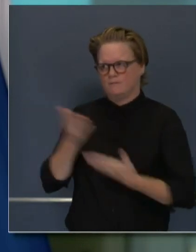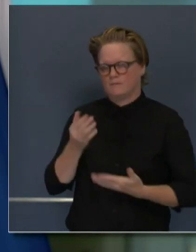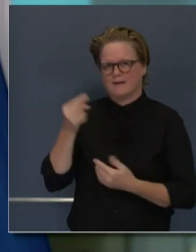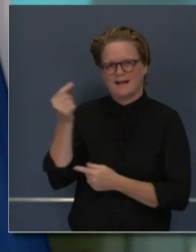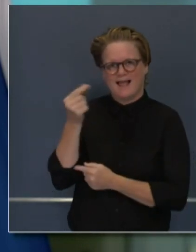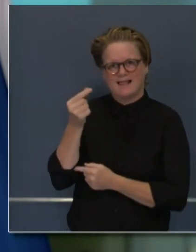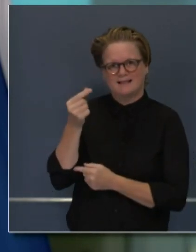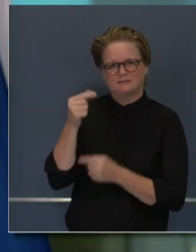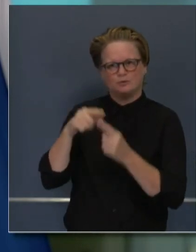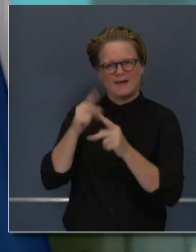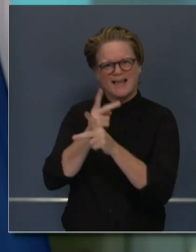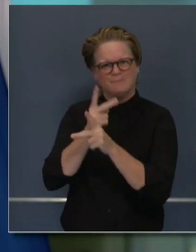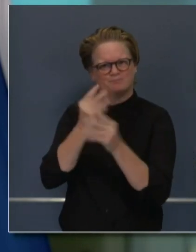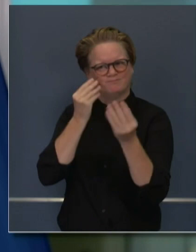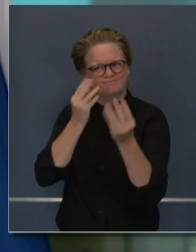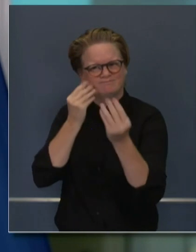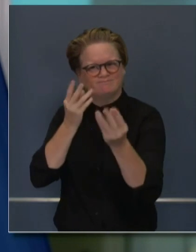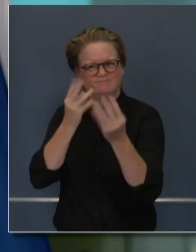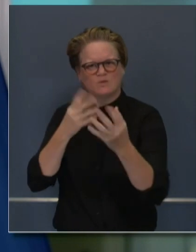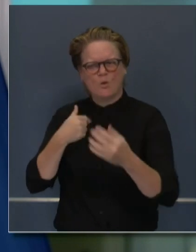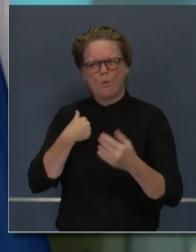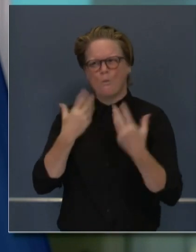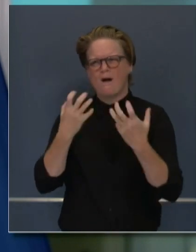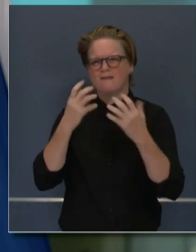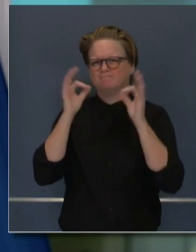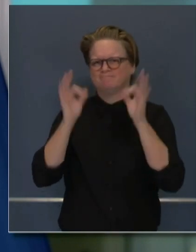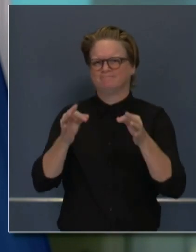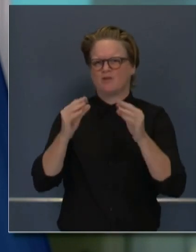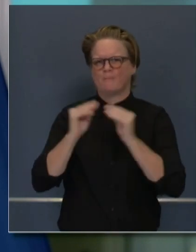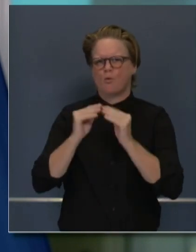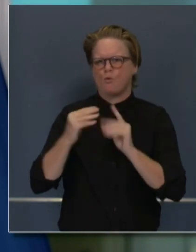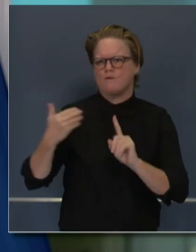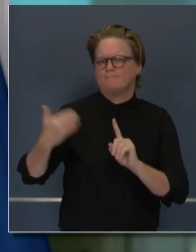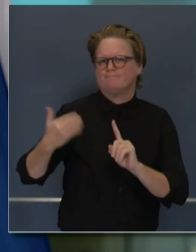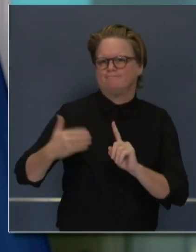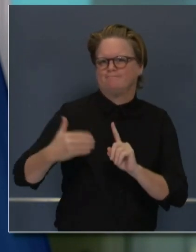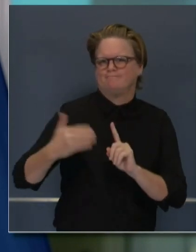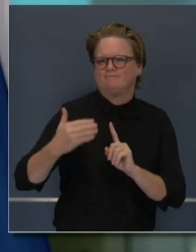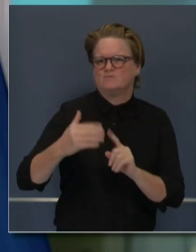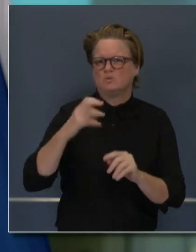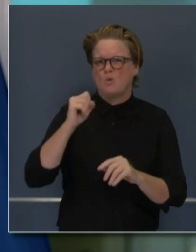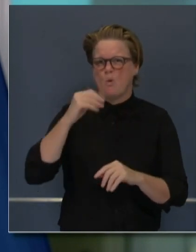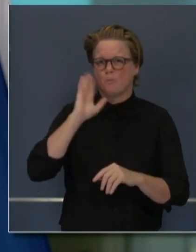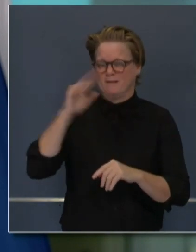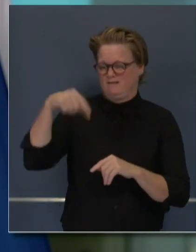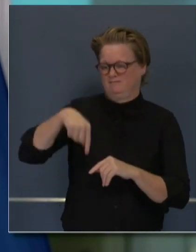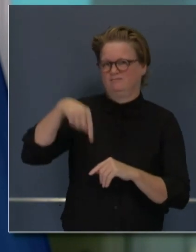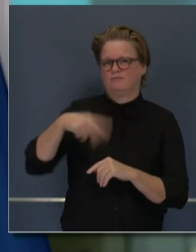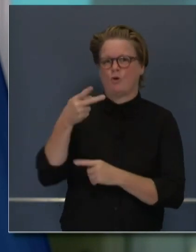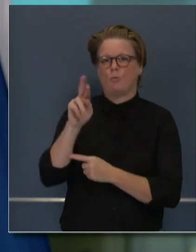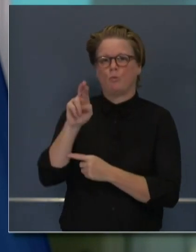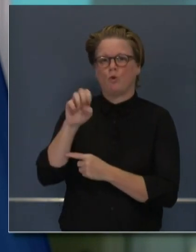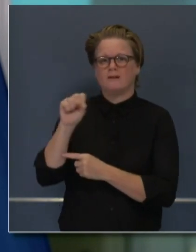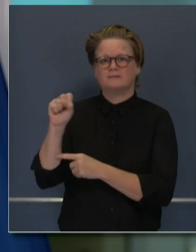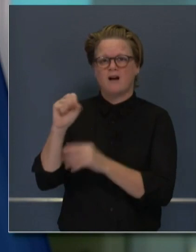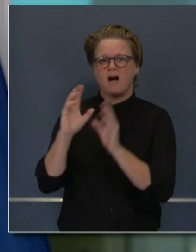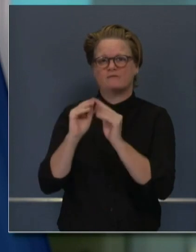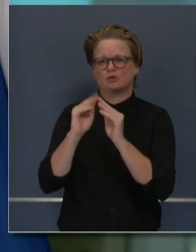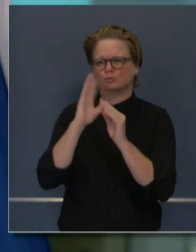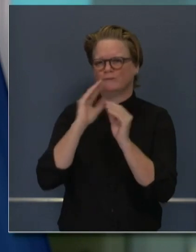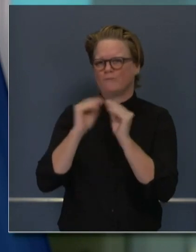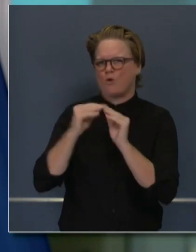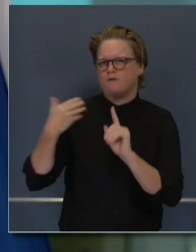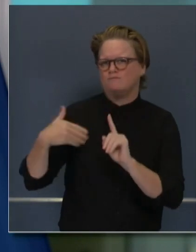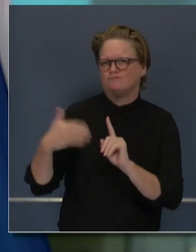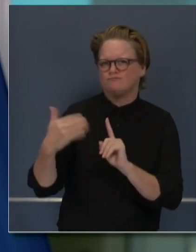real-time updates as these conditions continue to dynamically present themselves. And so I encourage